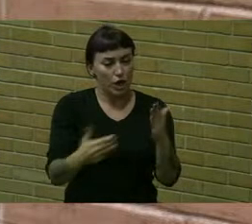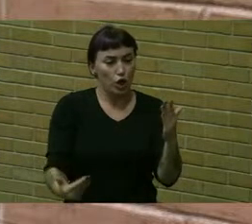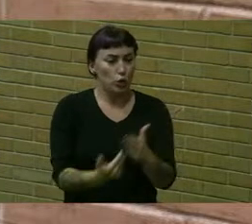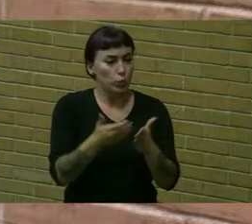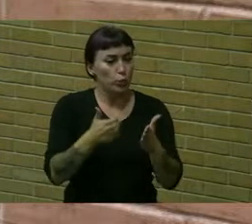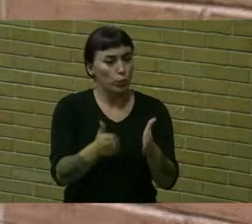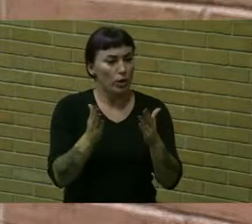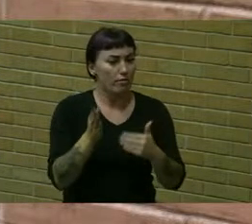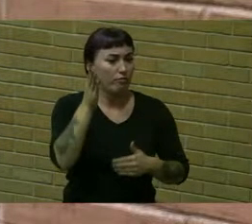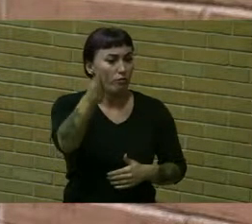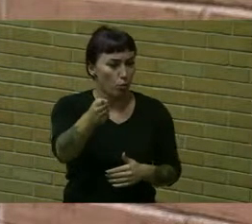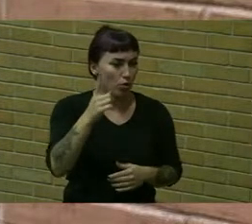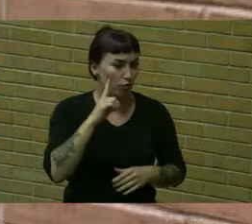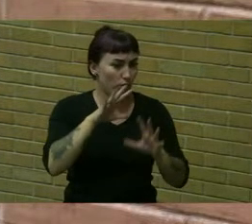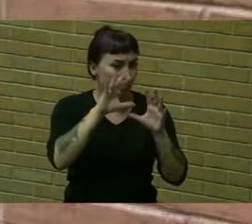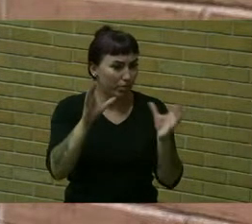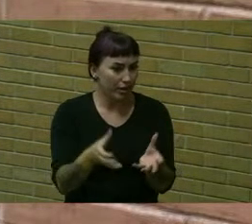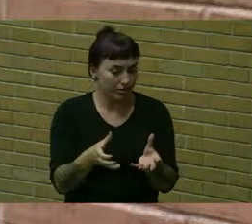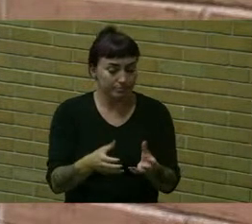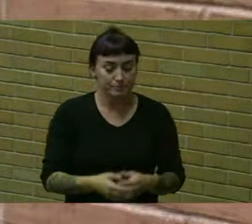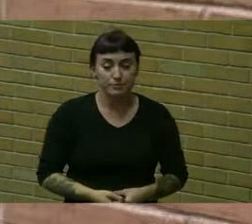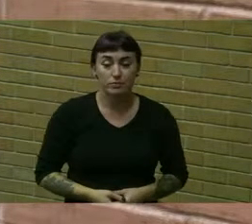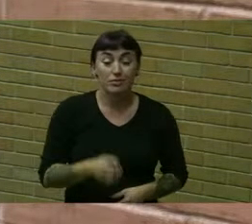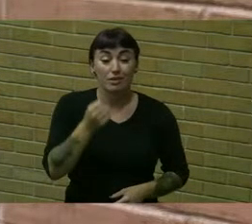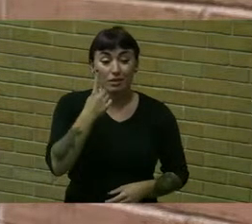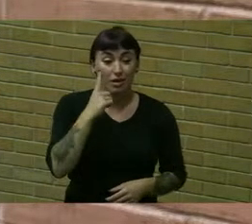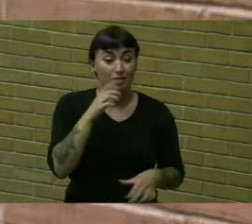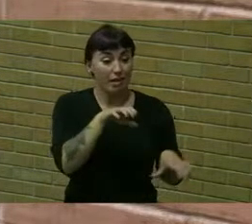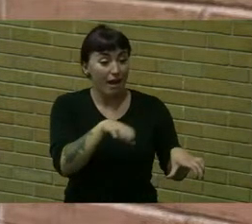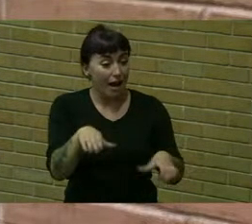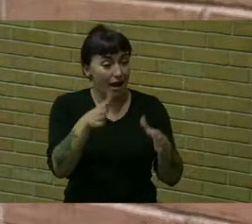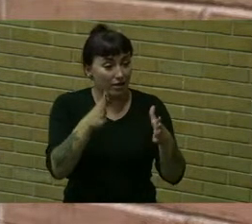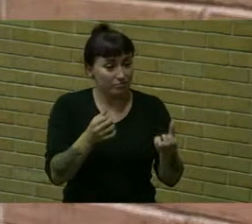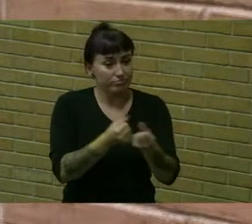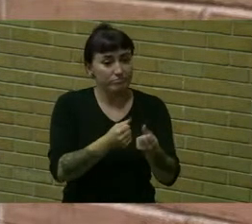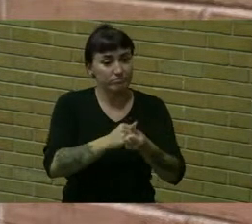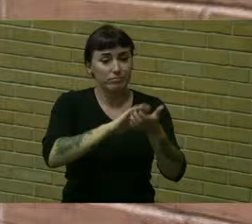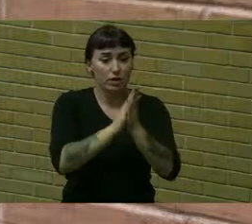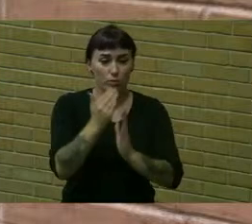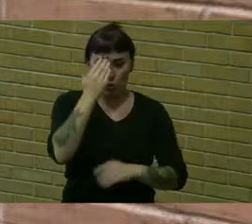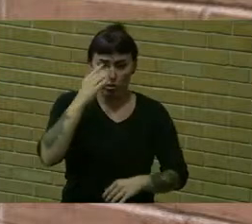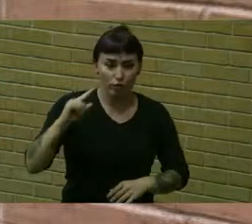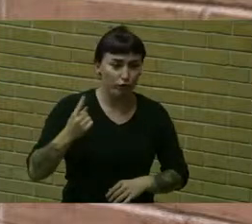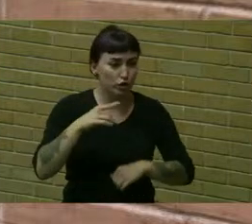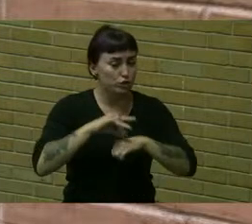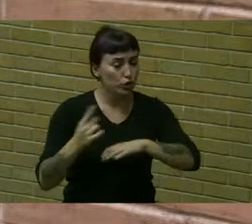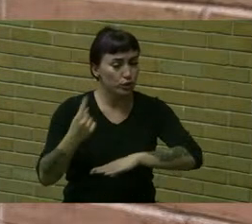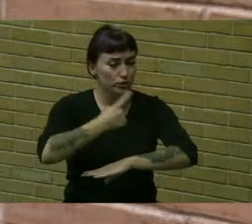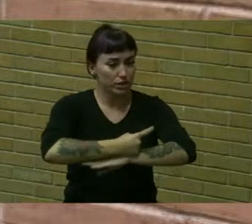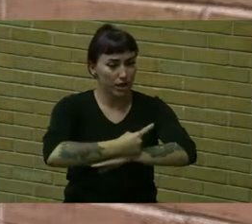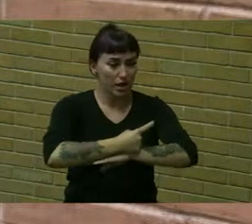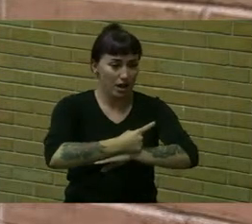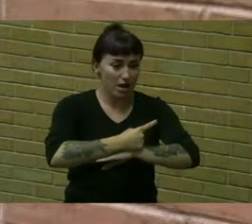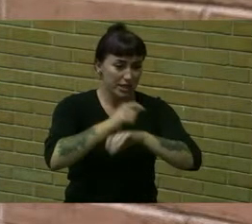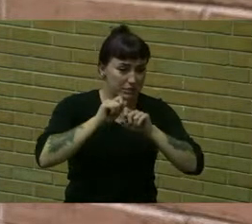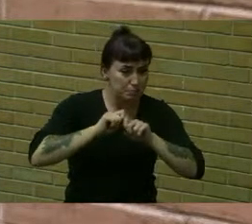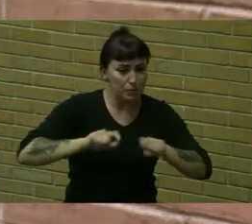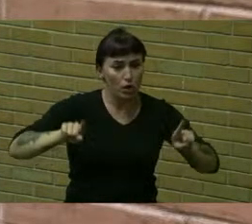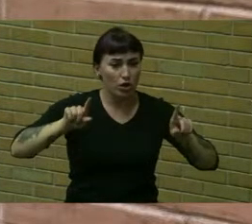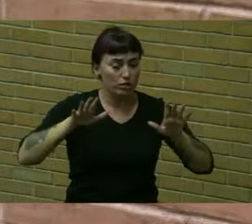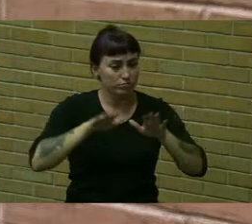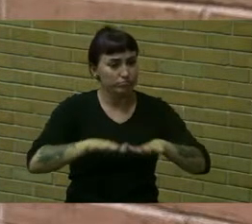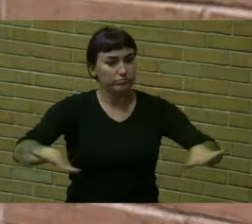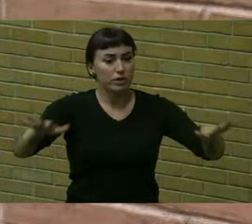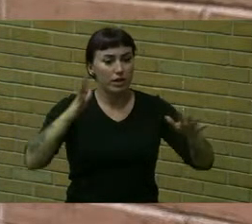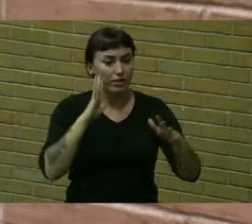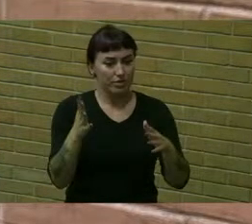planet. And whereas the activism on what became known as the first Earth Day sparked the passage of the